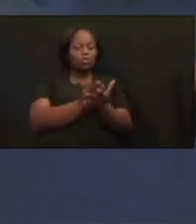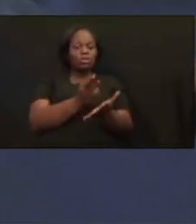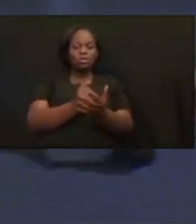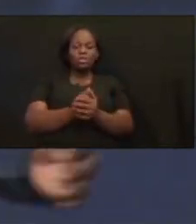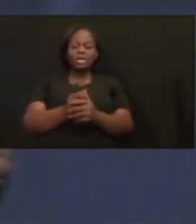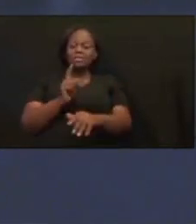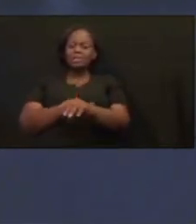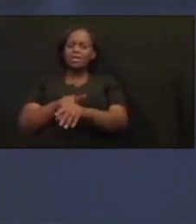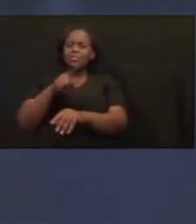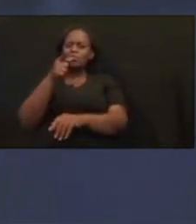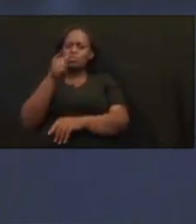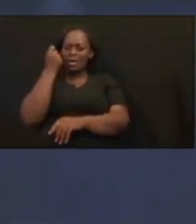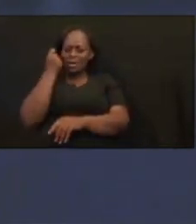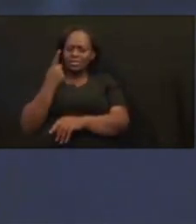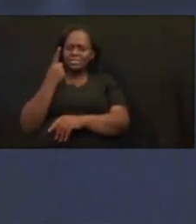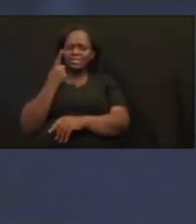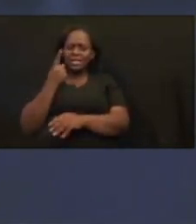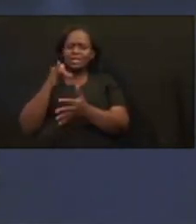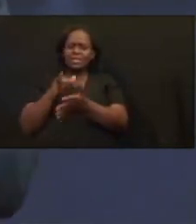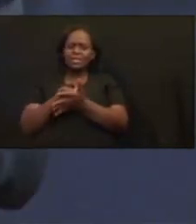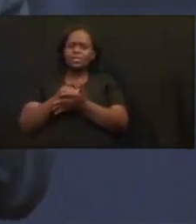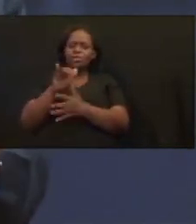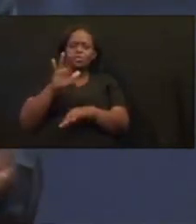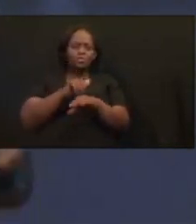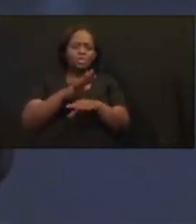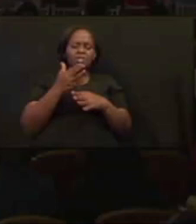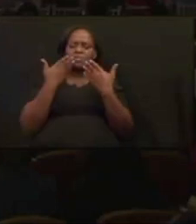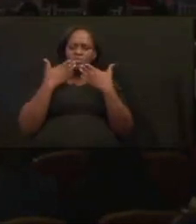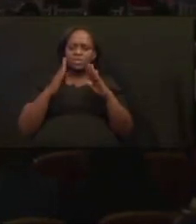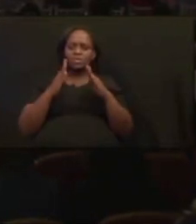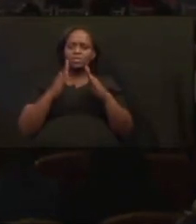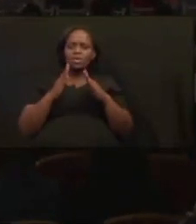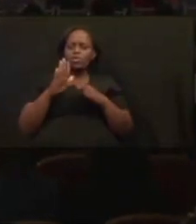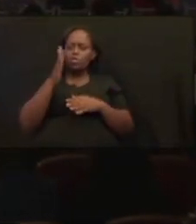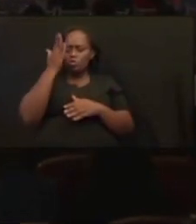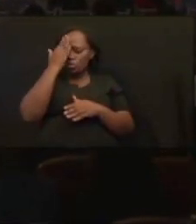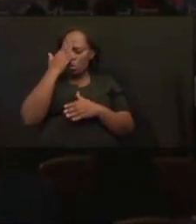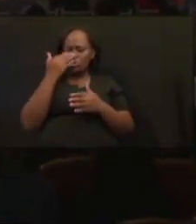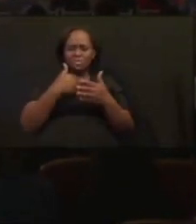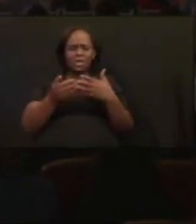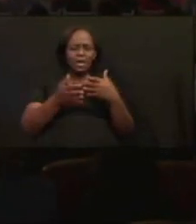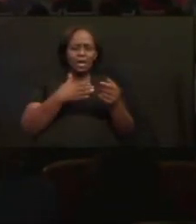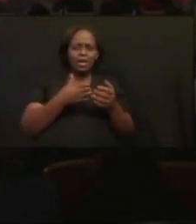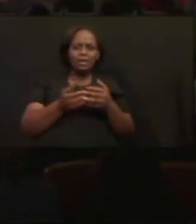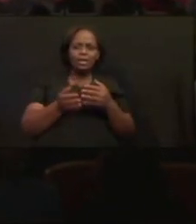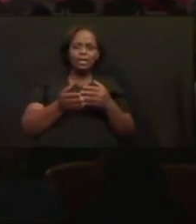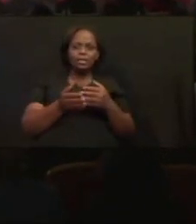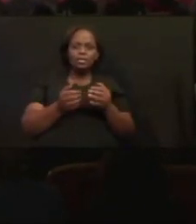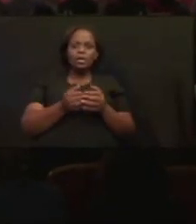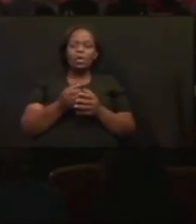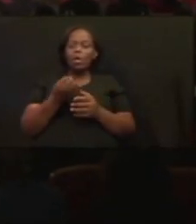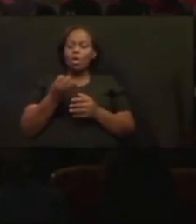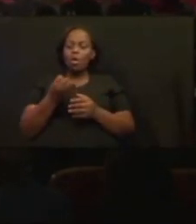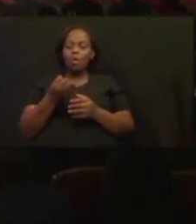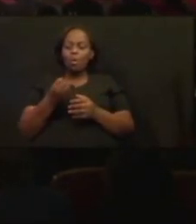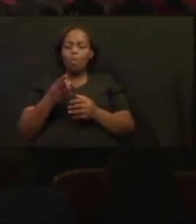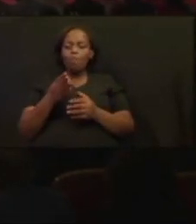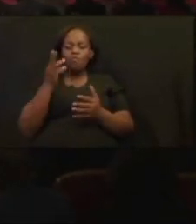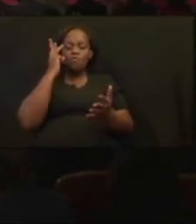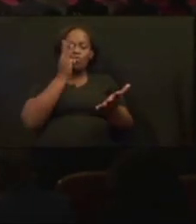sent and that you are a witness, you know the assignment of a witness. A witness is a validator of a claim.